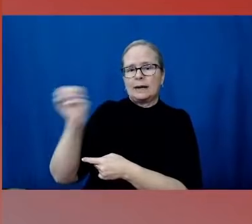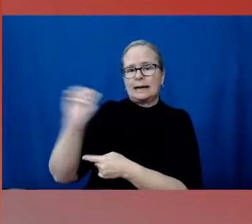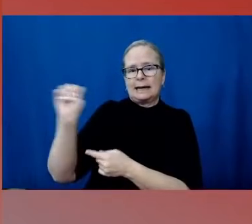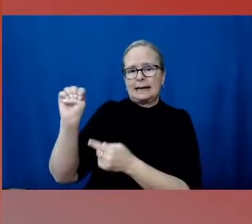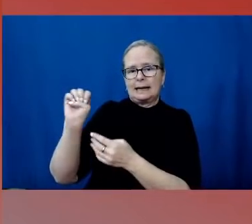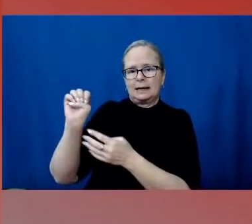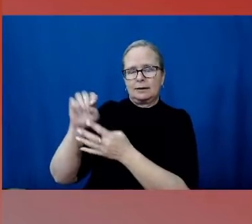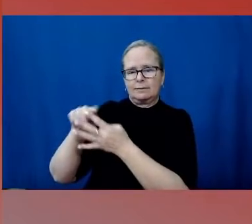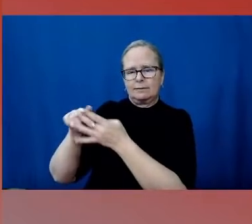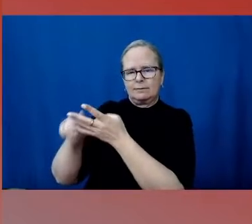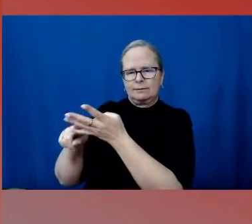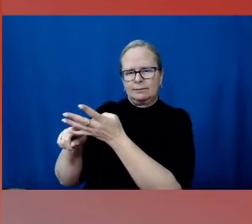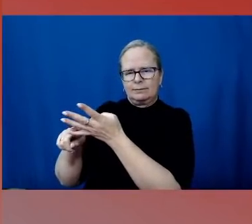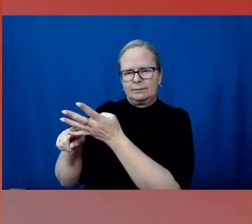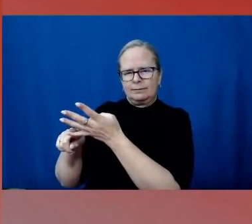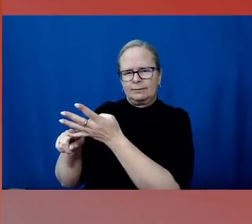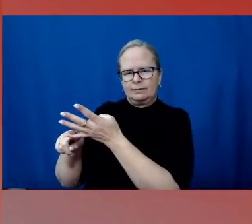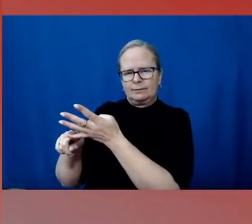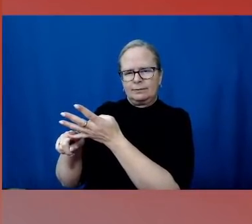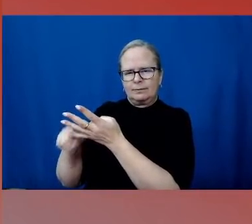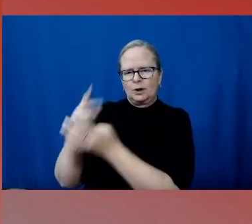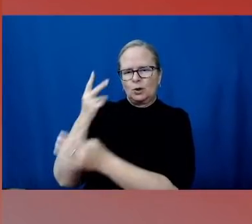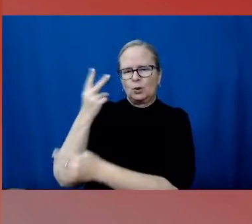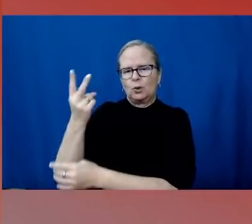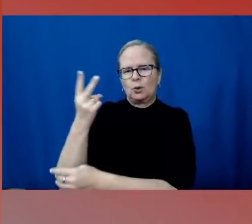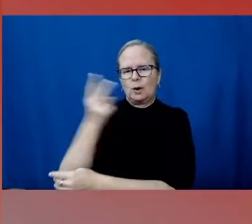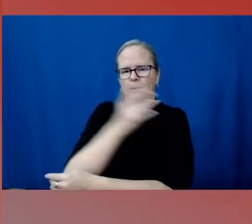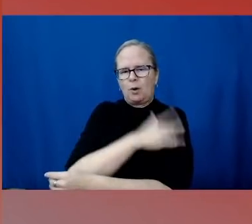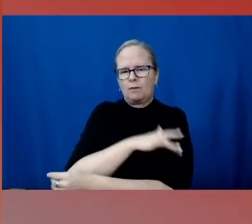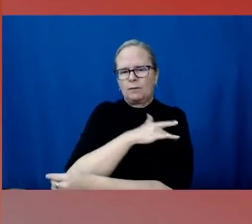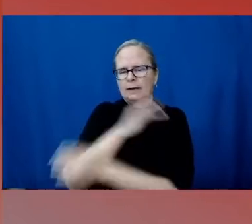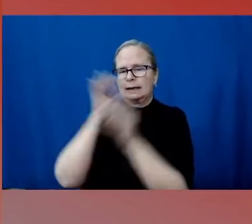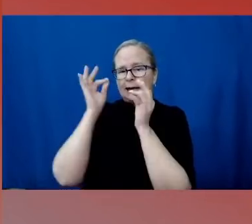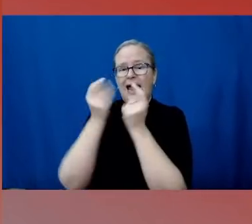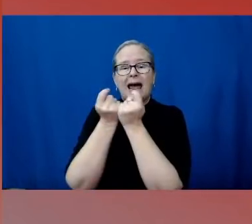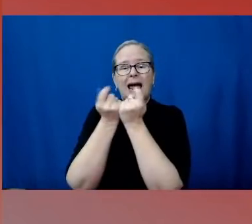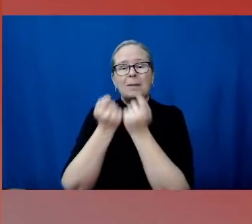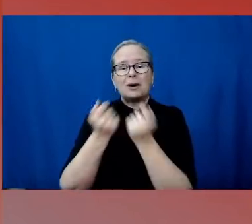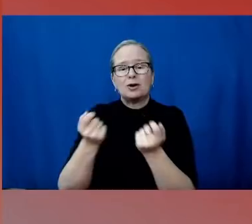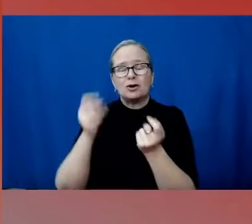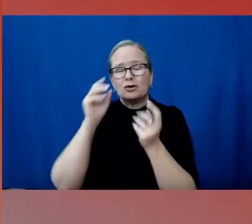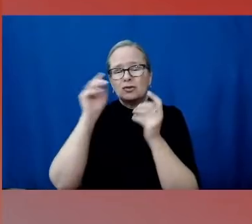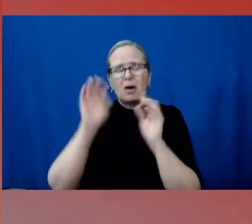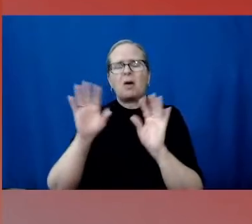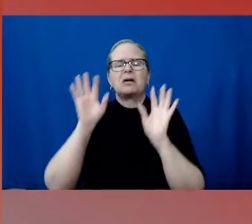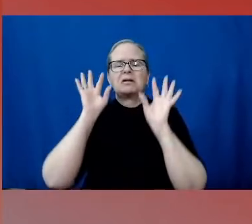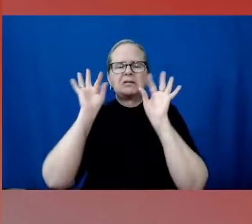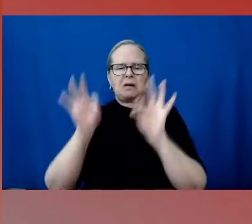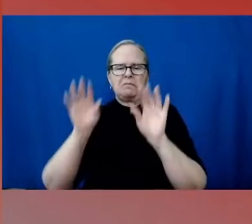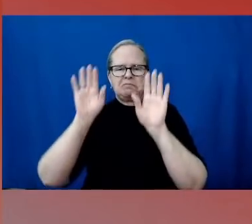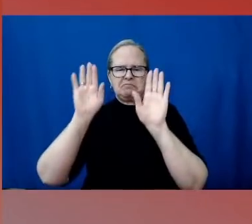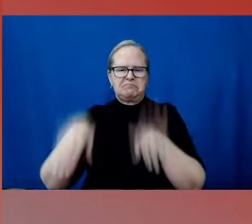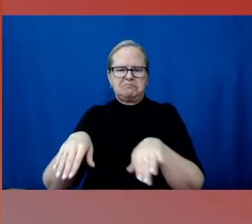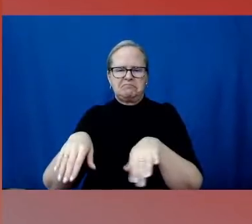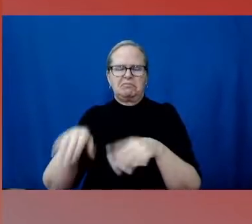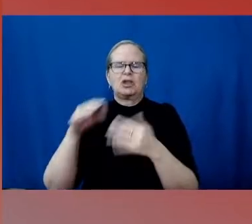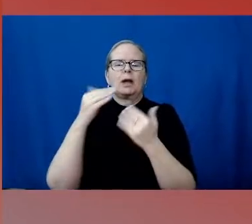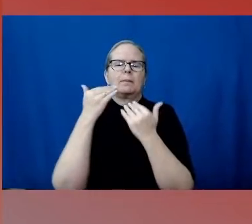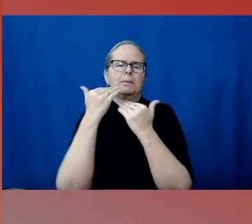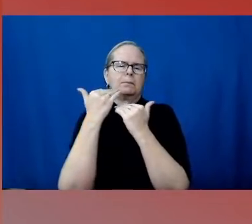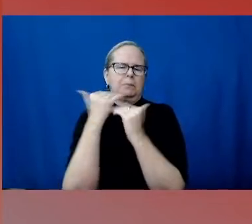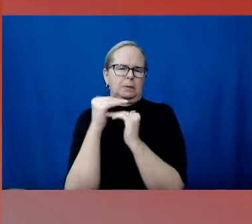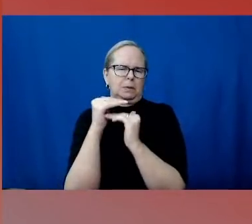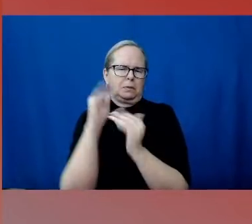provinces followed the strategy, and then 2 provinces moved to shift towards mitigation. So we can see that the colorful lines